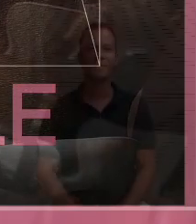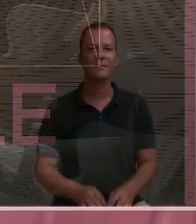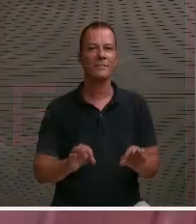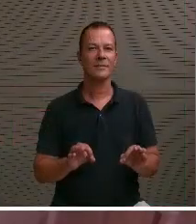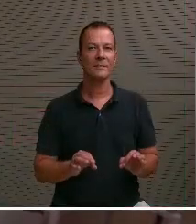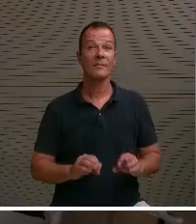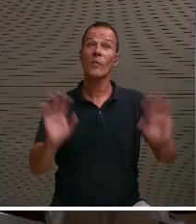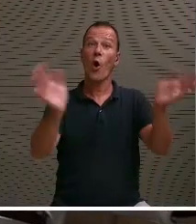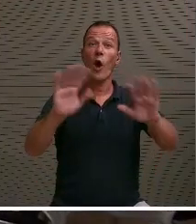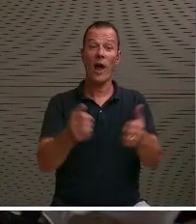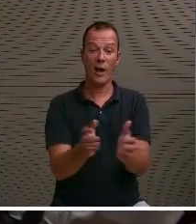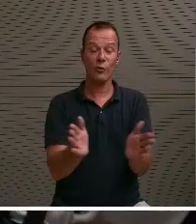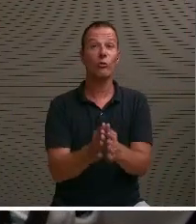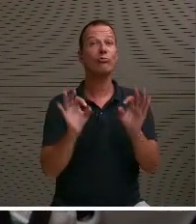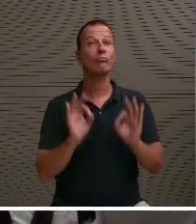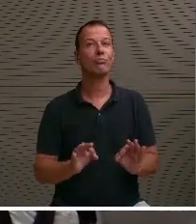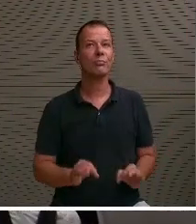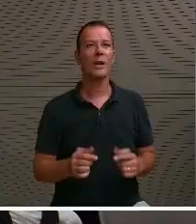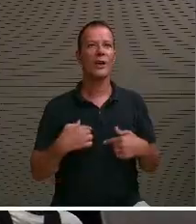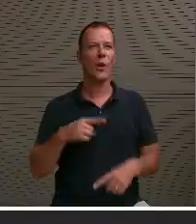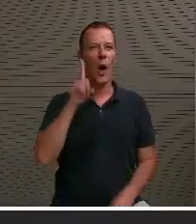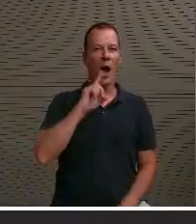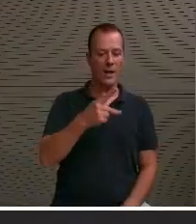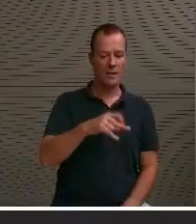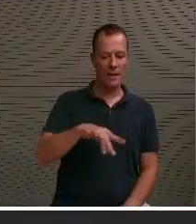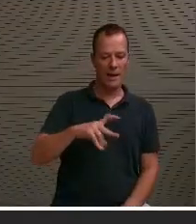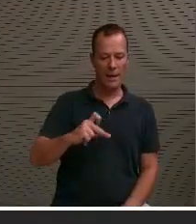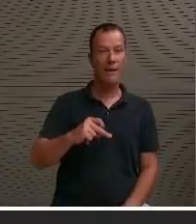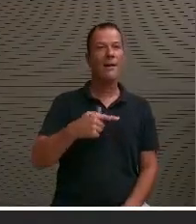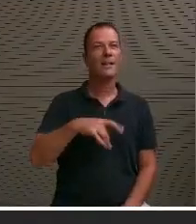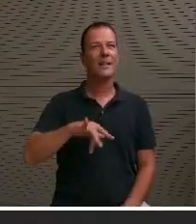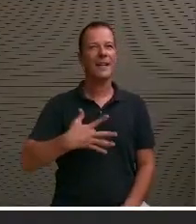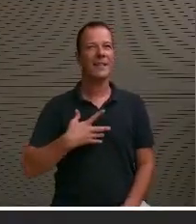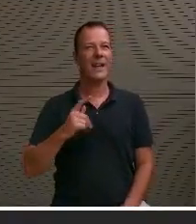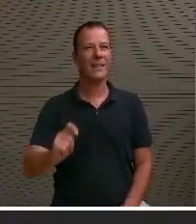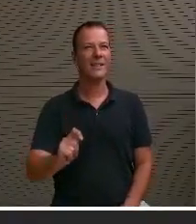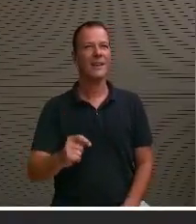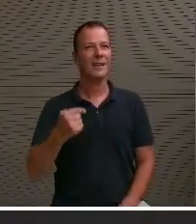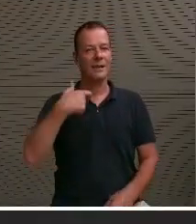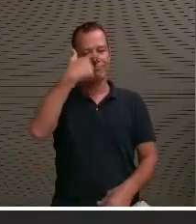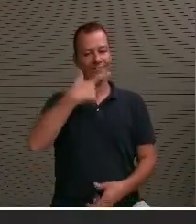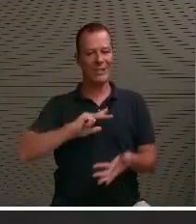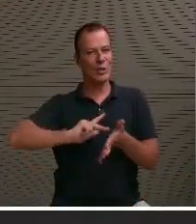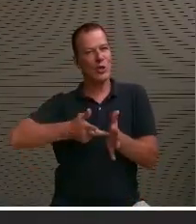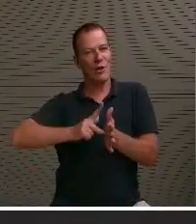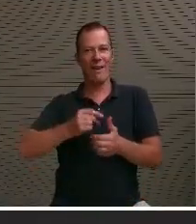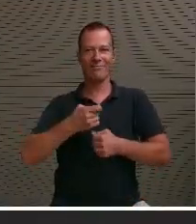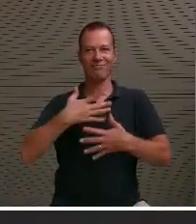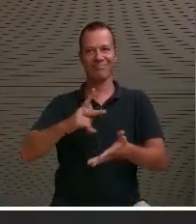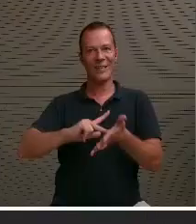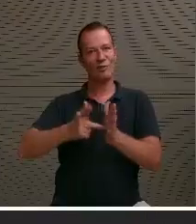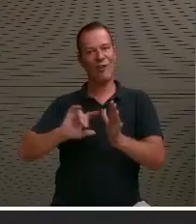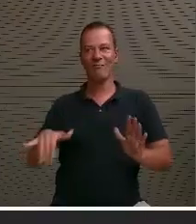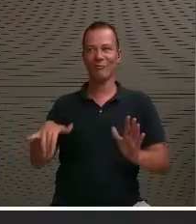Hello everyone, my name is Tanya Trindade. I am an aerospace engineer and